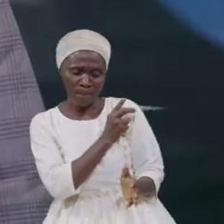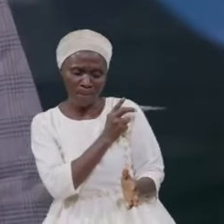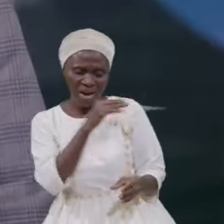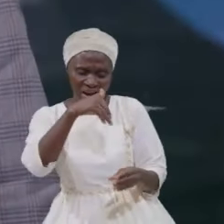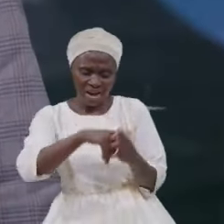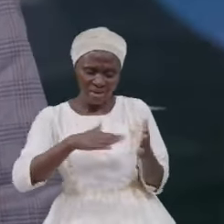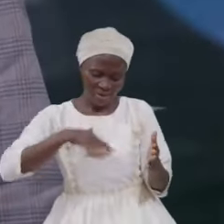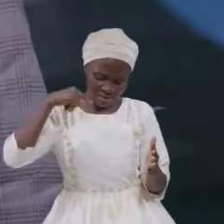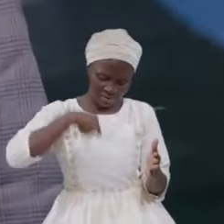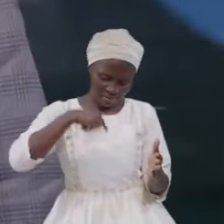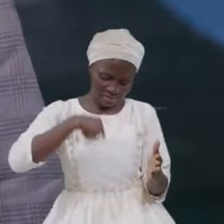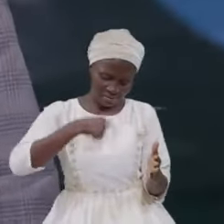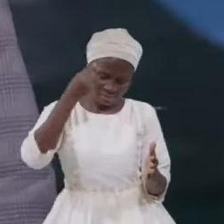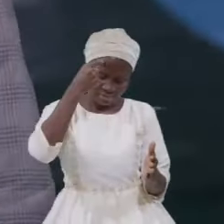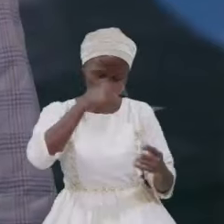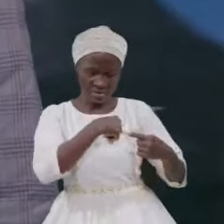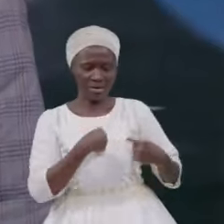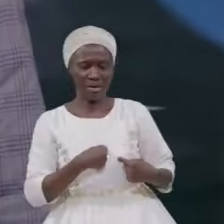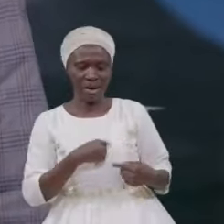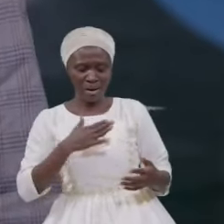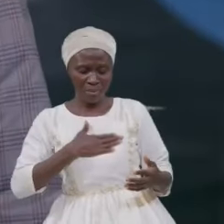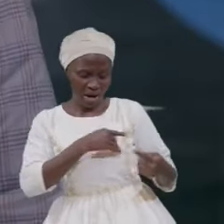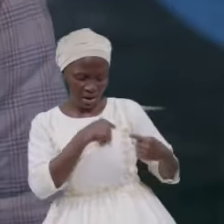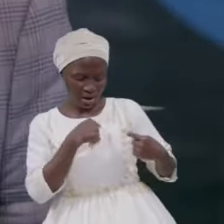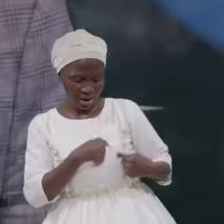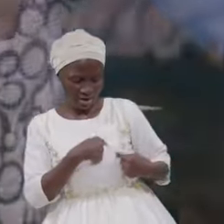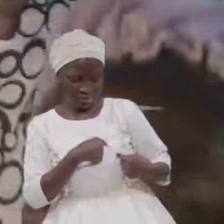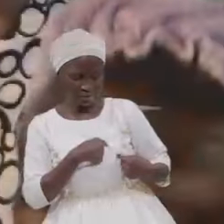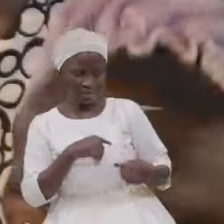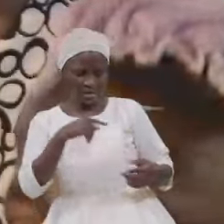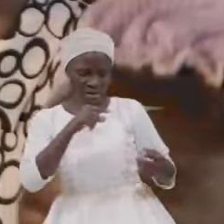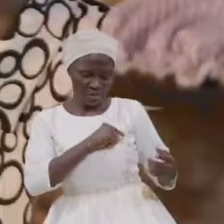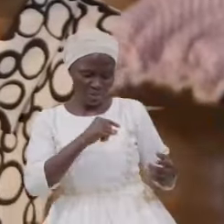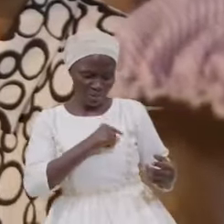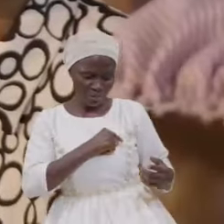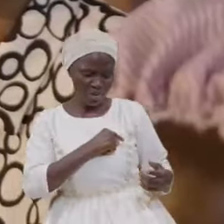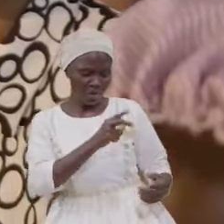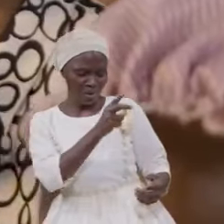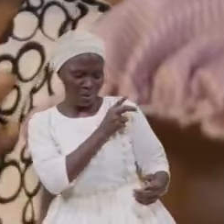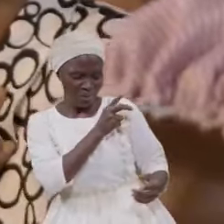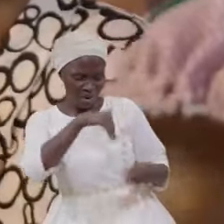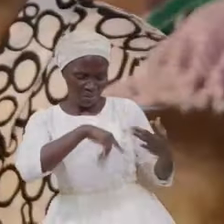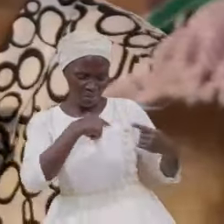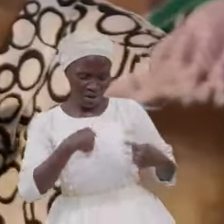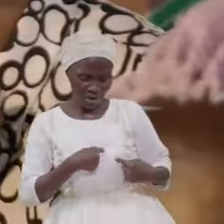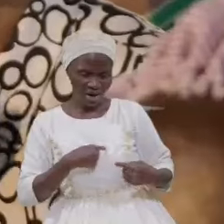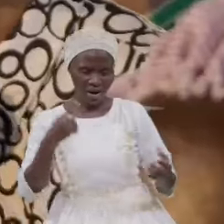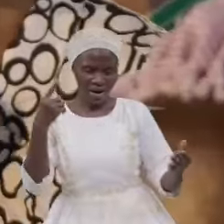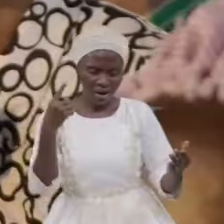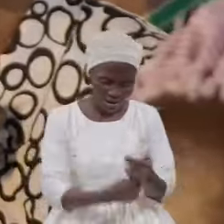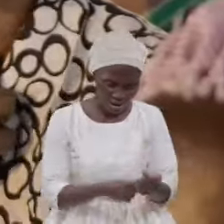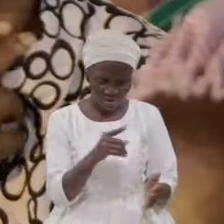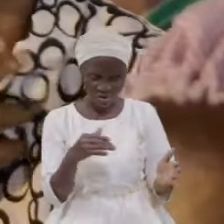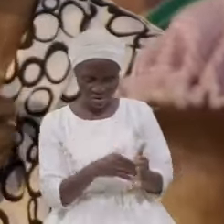your police, I arrest you again. You've done that thing again. You've gone that place again. You've